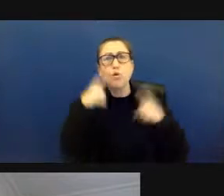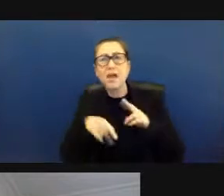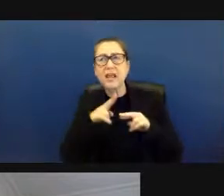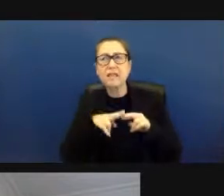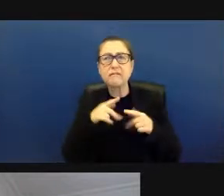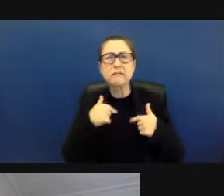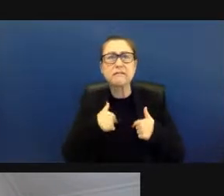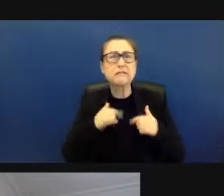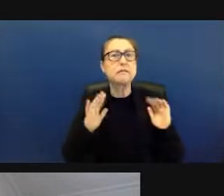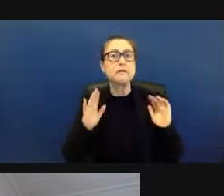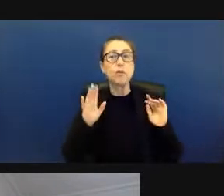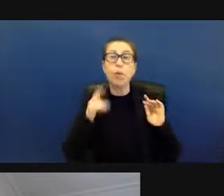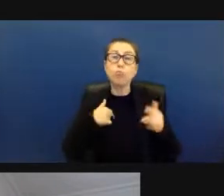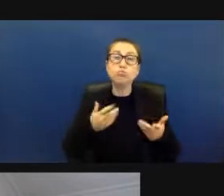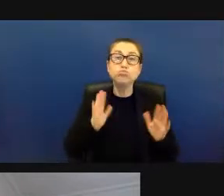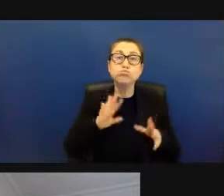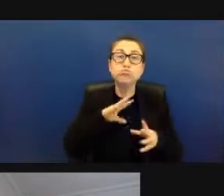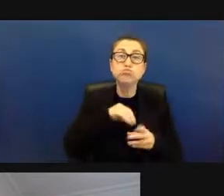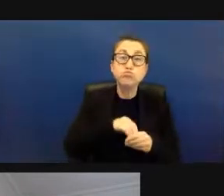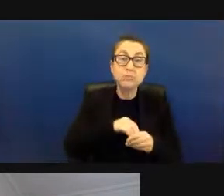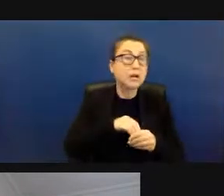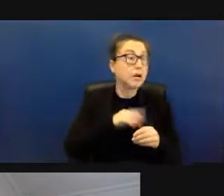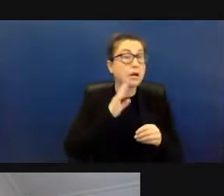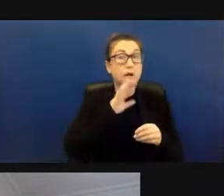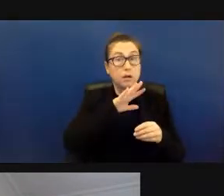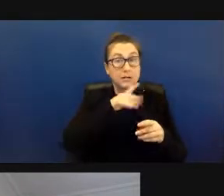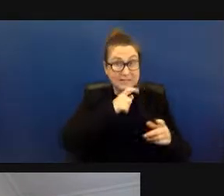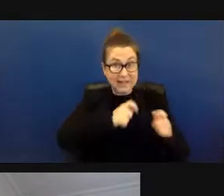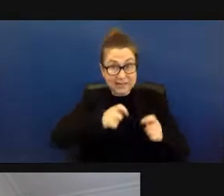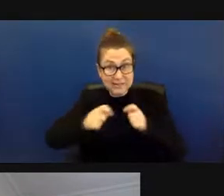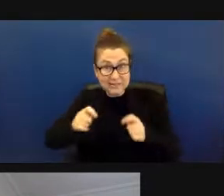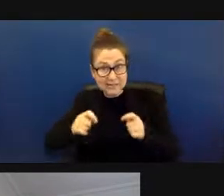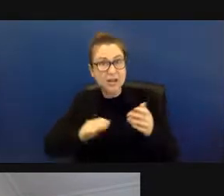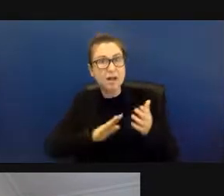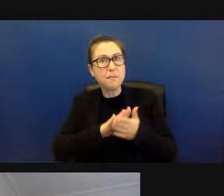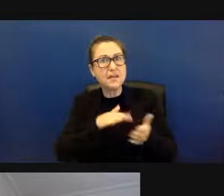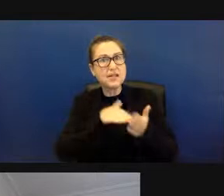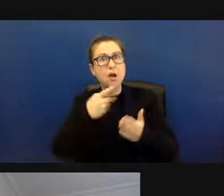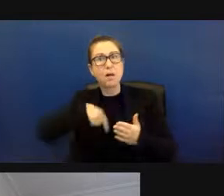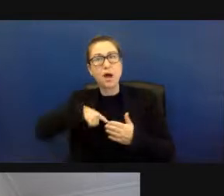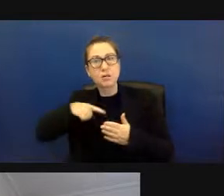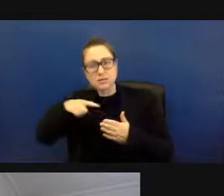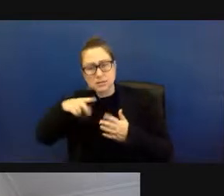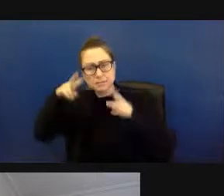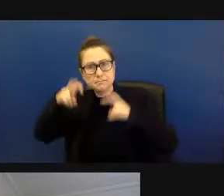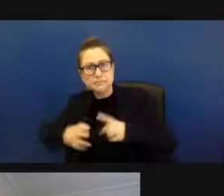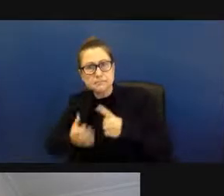you. And then once you're in and testing it, you are the people who are helping us know whether it's something that we want to market to